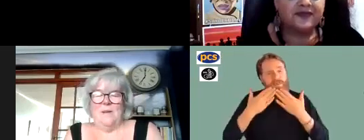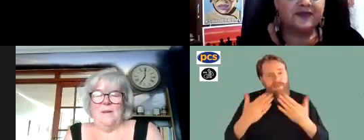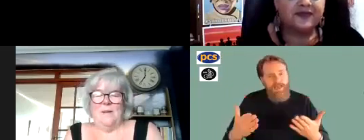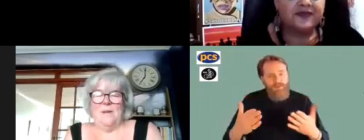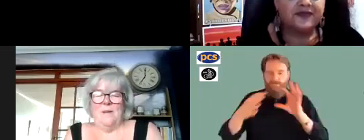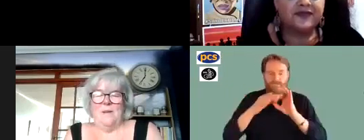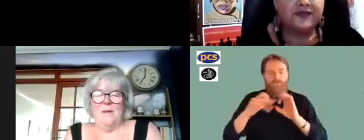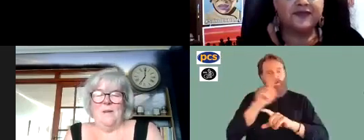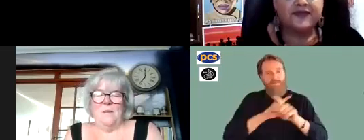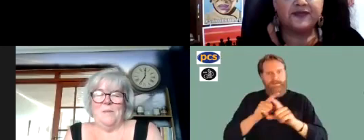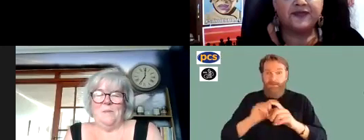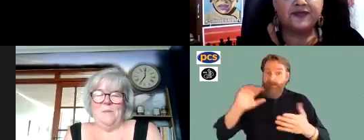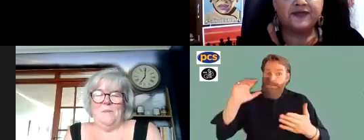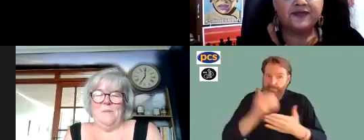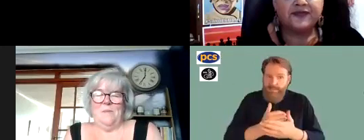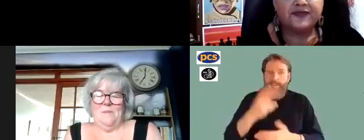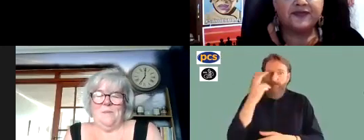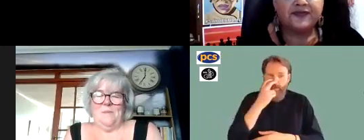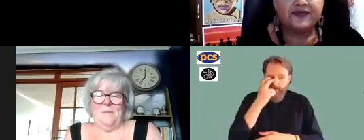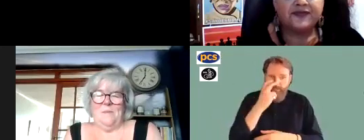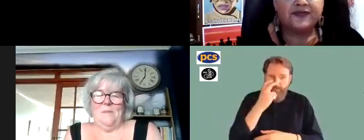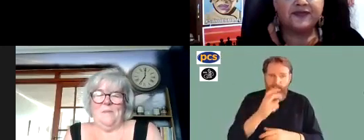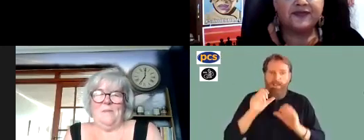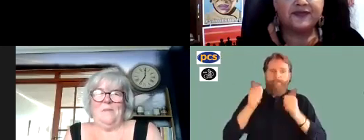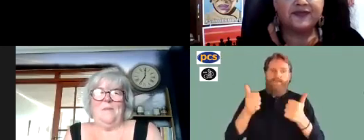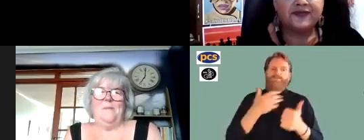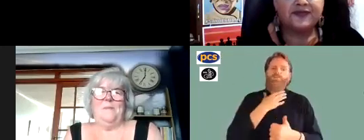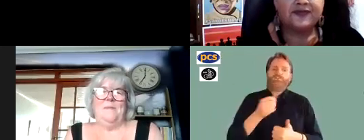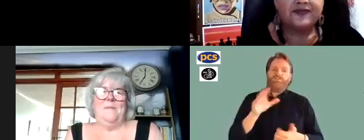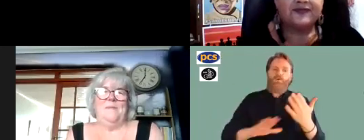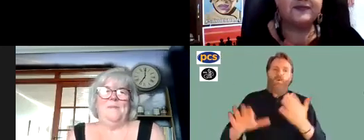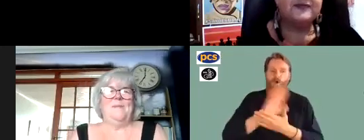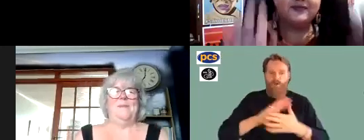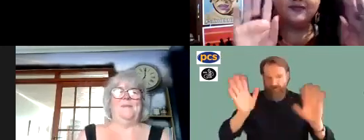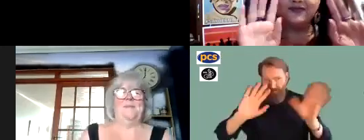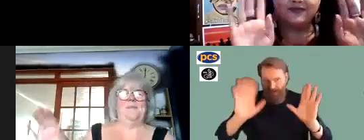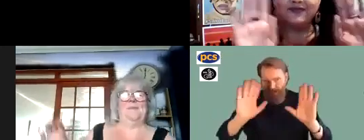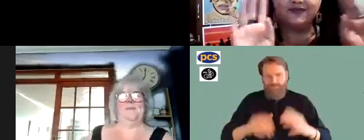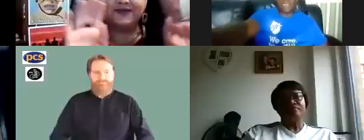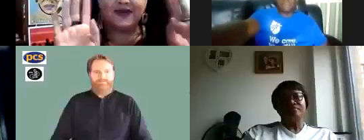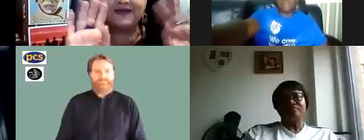joining us. Have a safe evening and best wishes to you all. Goodbye.